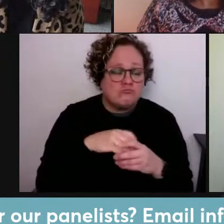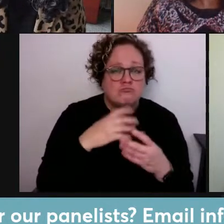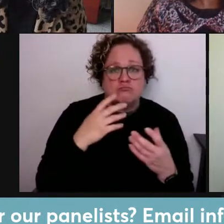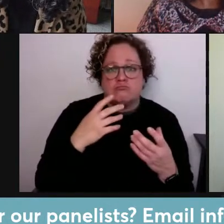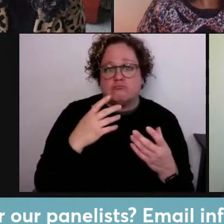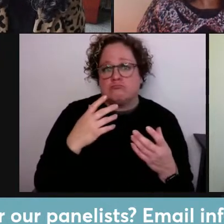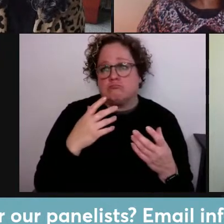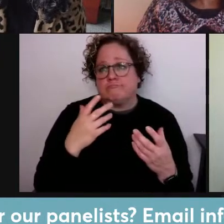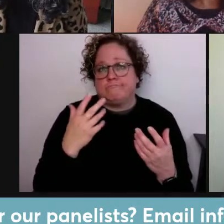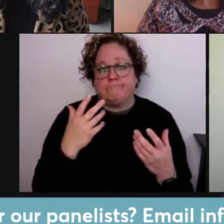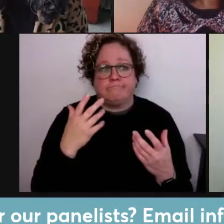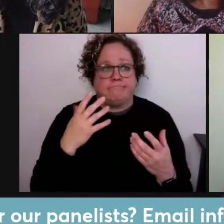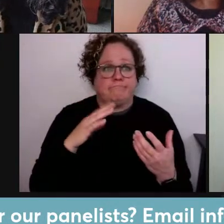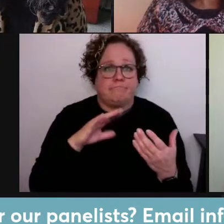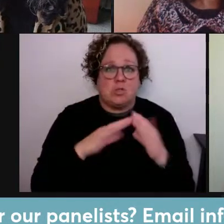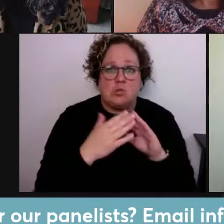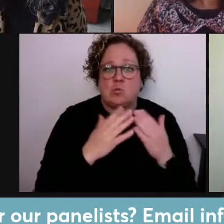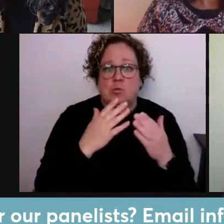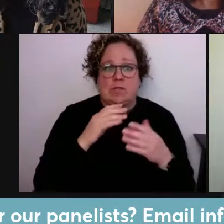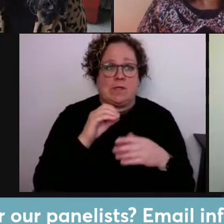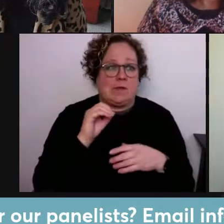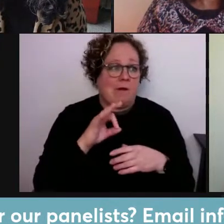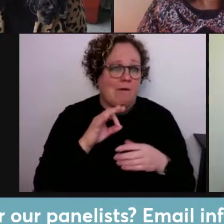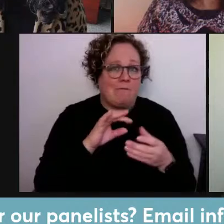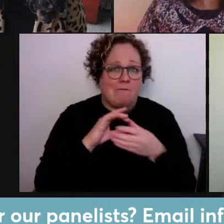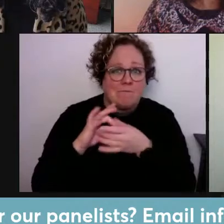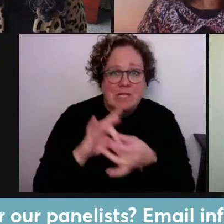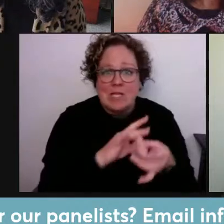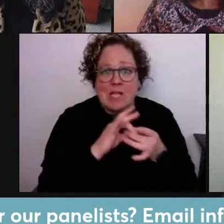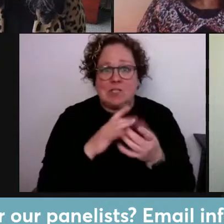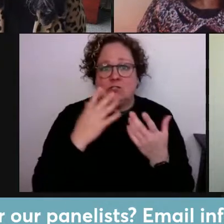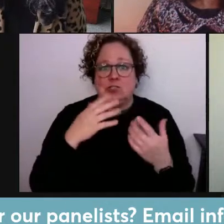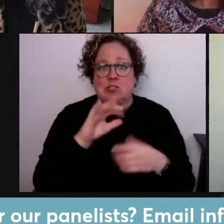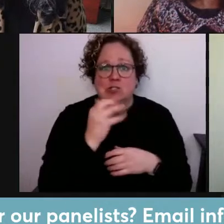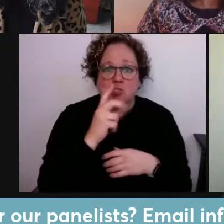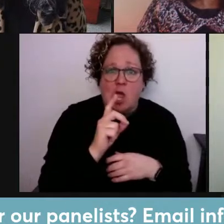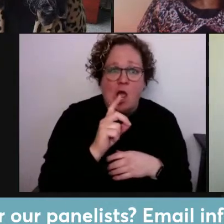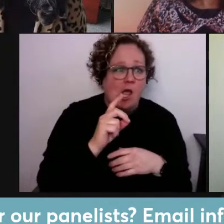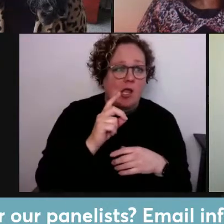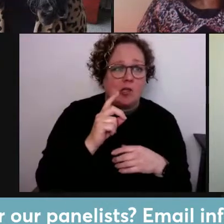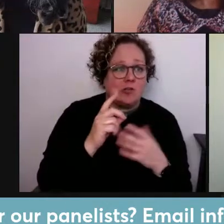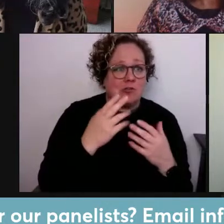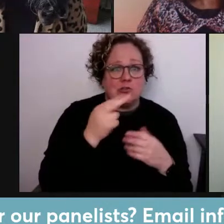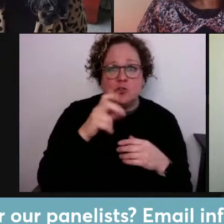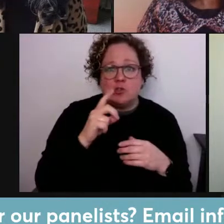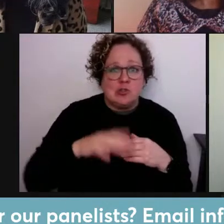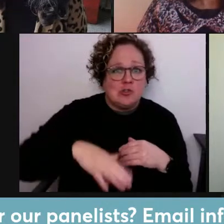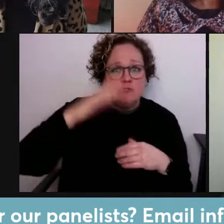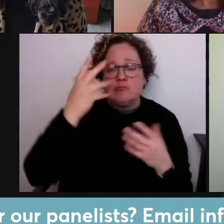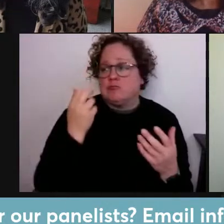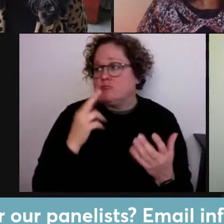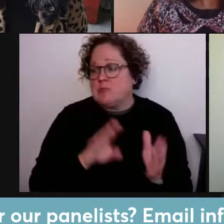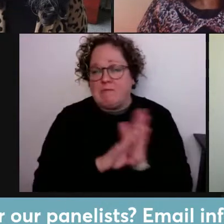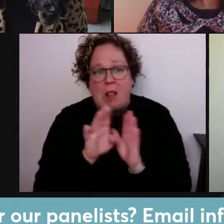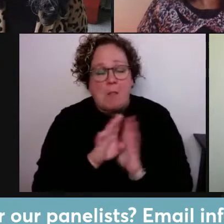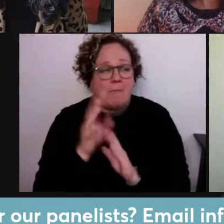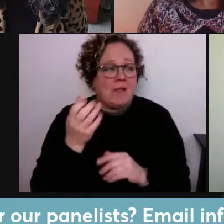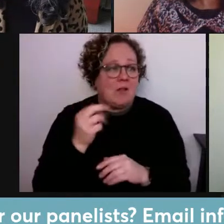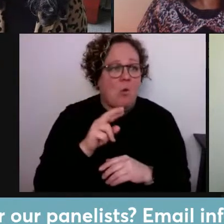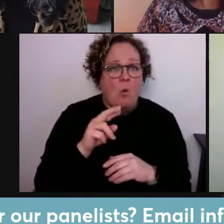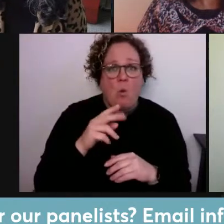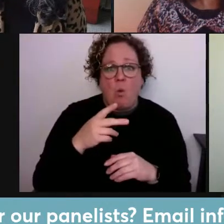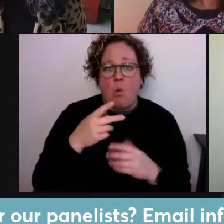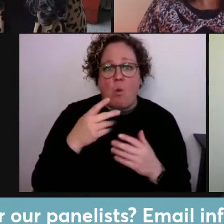affiliation around early childhood or public health or housing. But I think what's really important